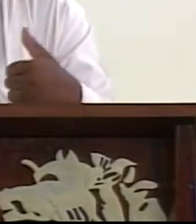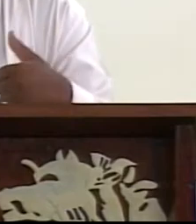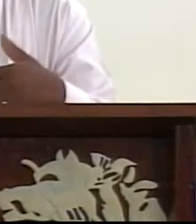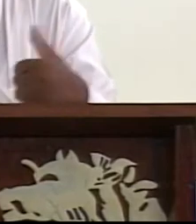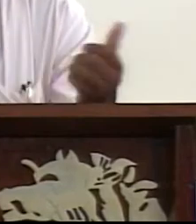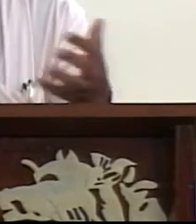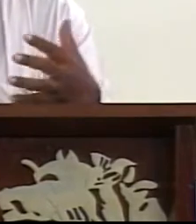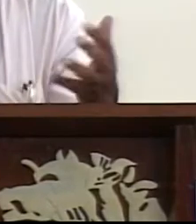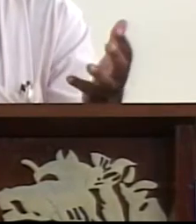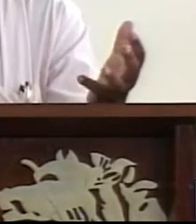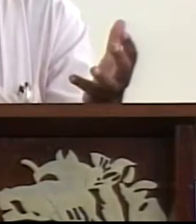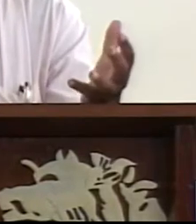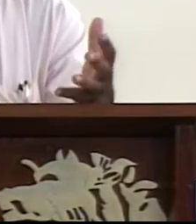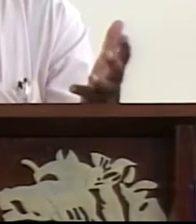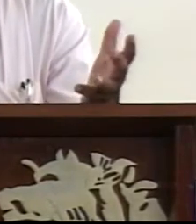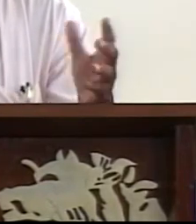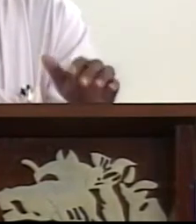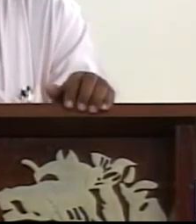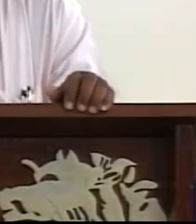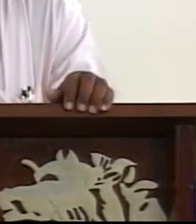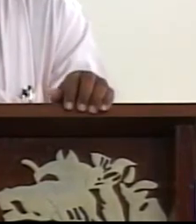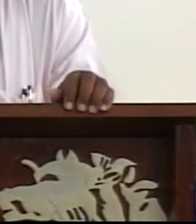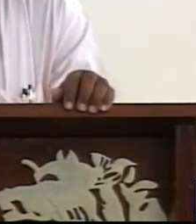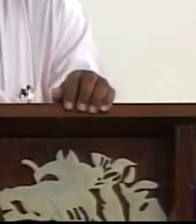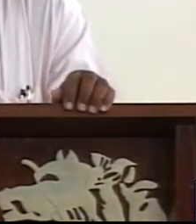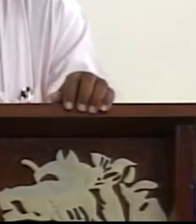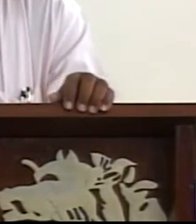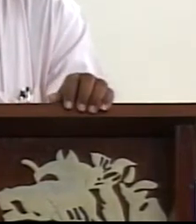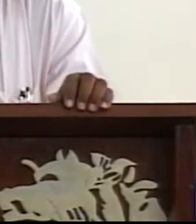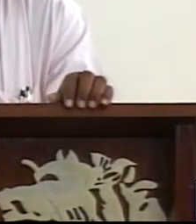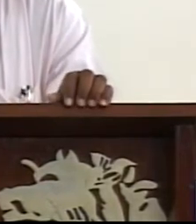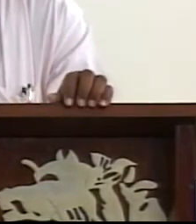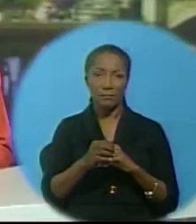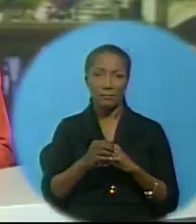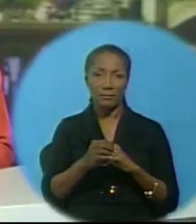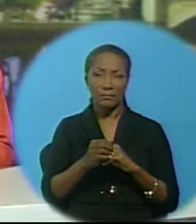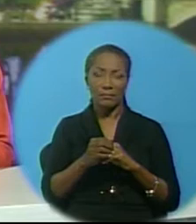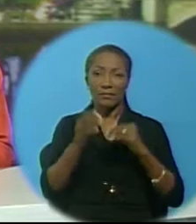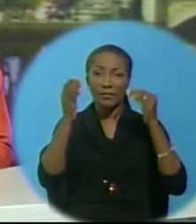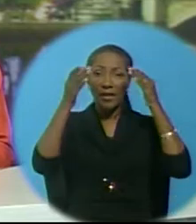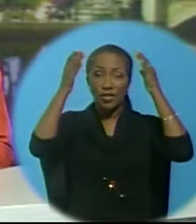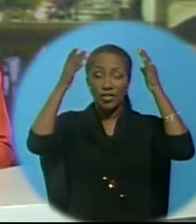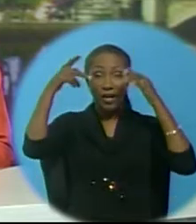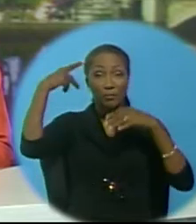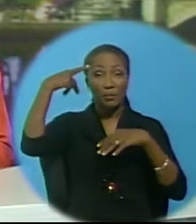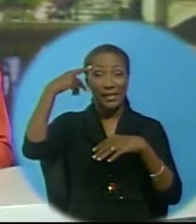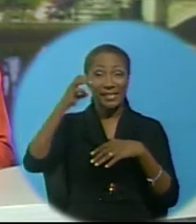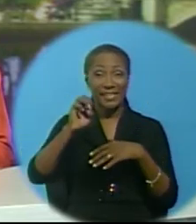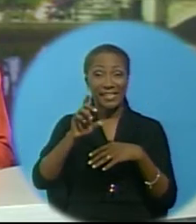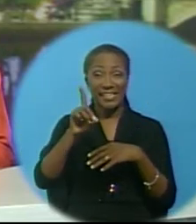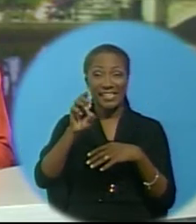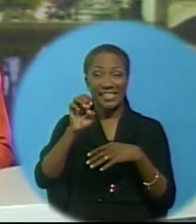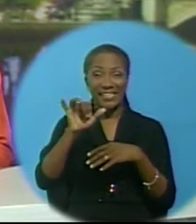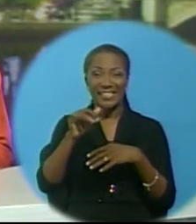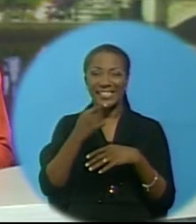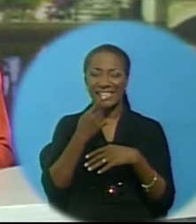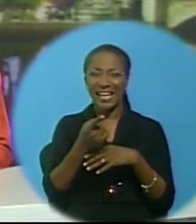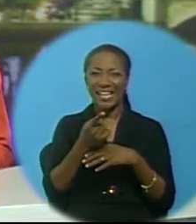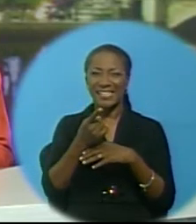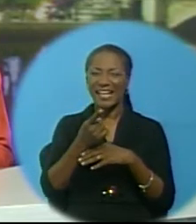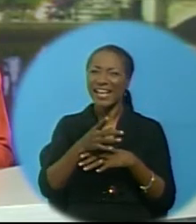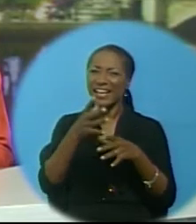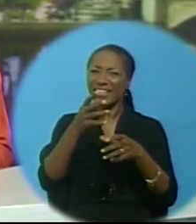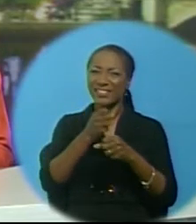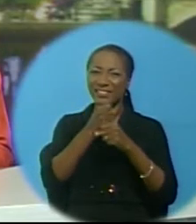Mr. Edie, who did his bit, parents who pushed the children. Chef Peter Edie says even though it took Lodge